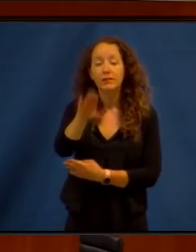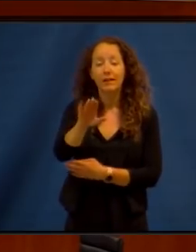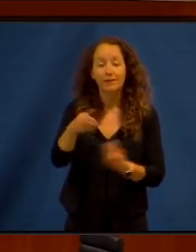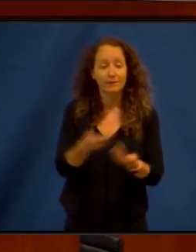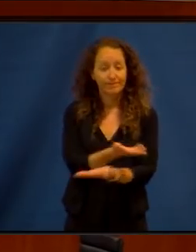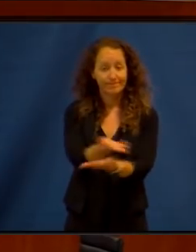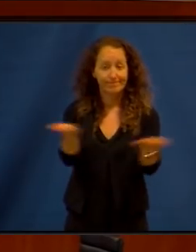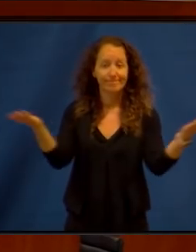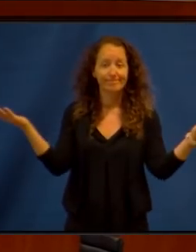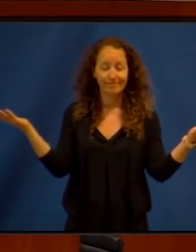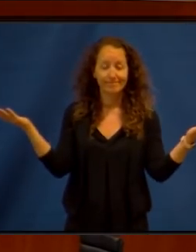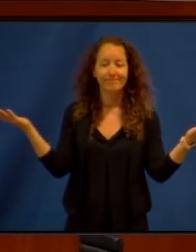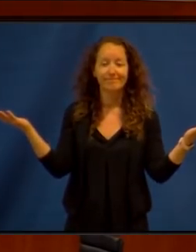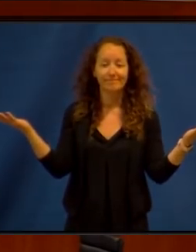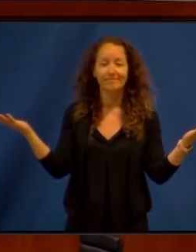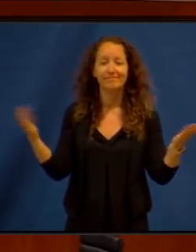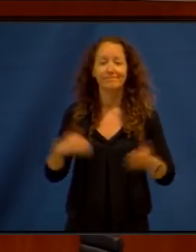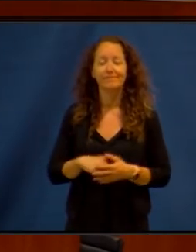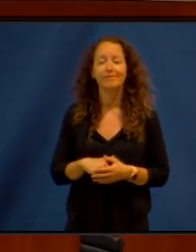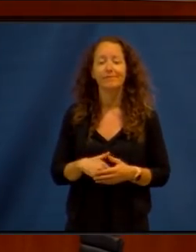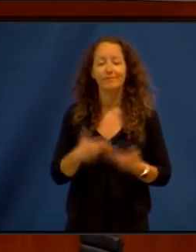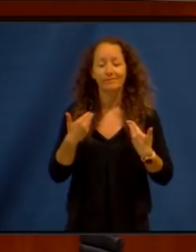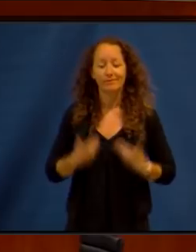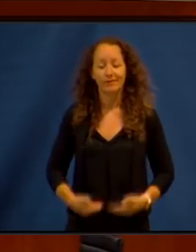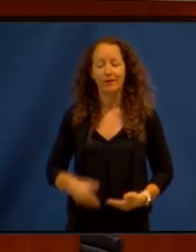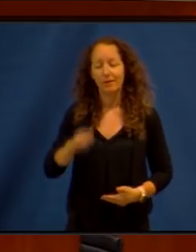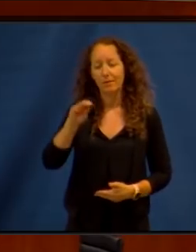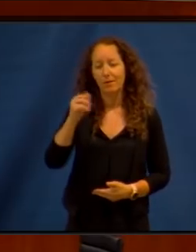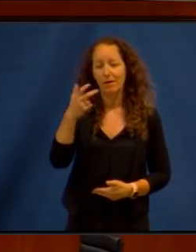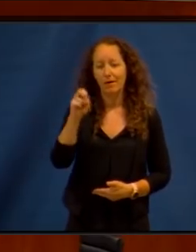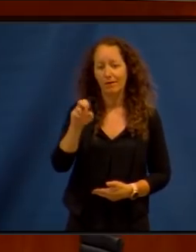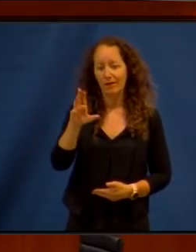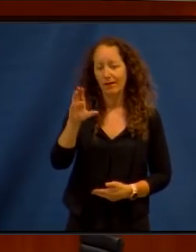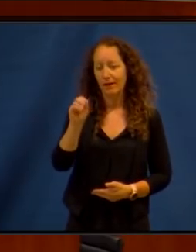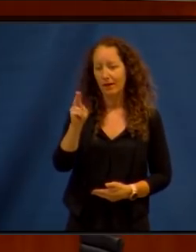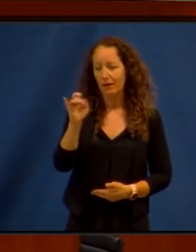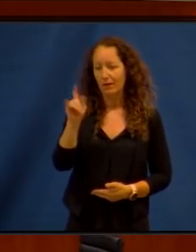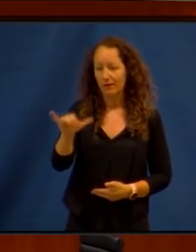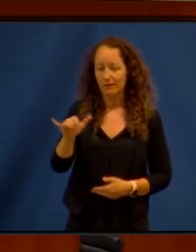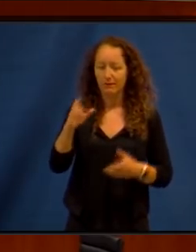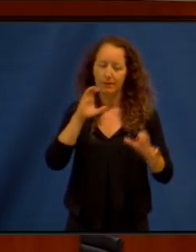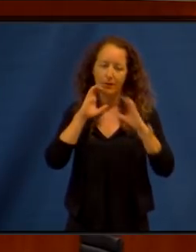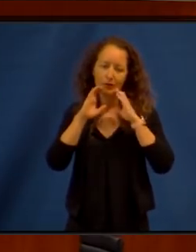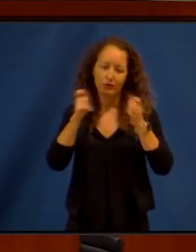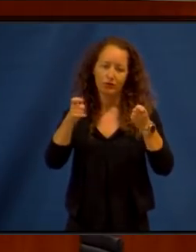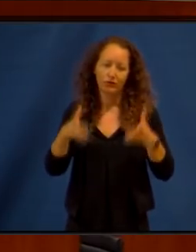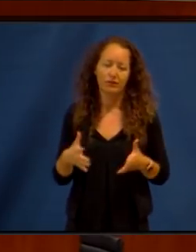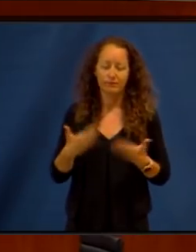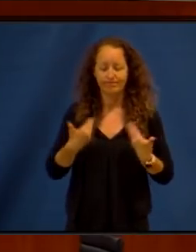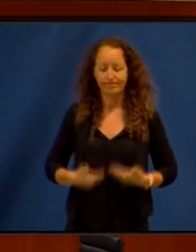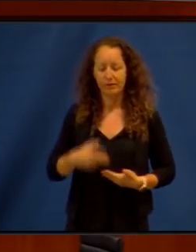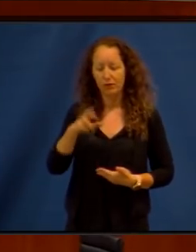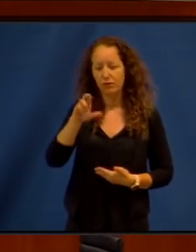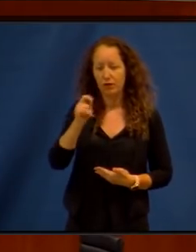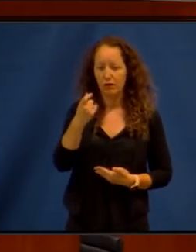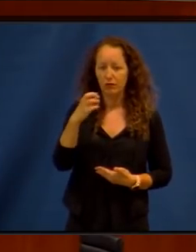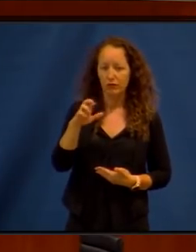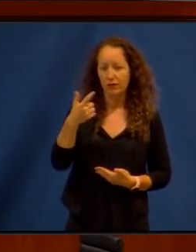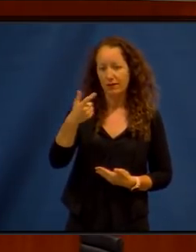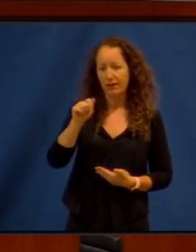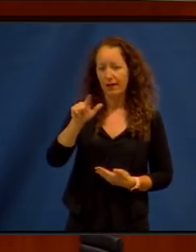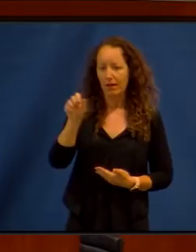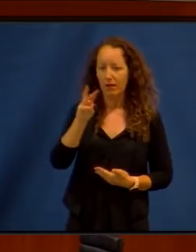One. Has joined the conference. I'm the Mohave County Communications Director, Roger Galloway. We have with us